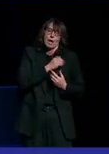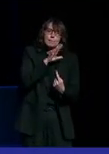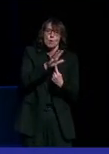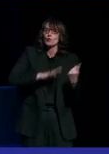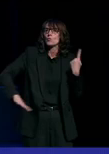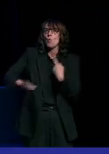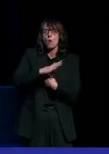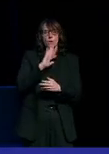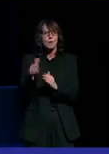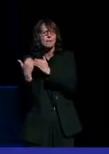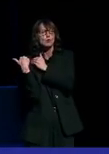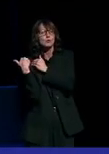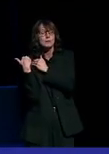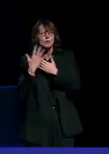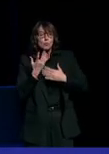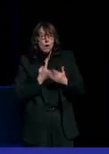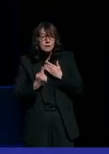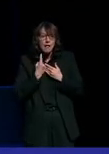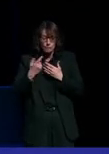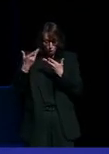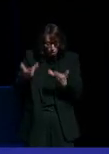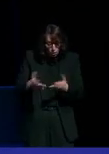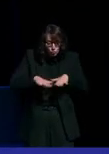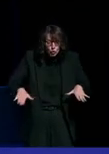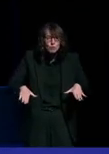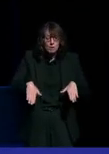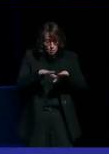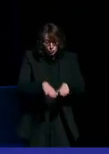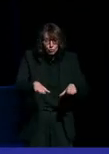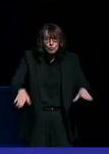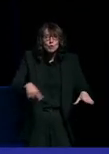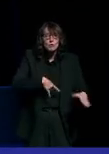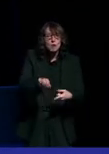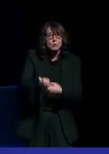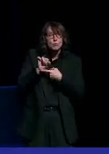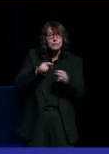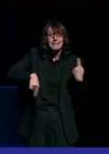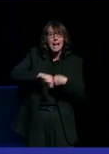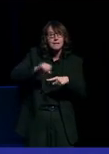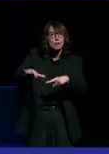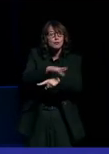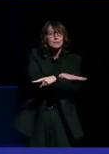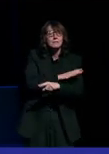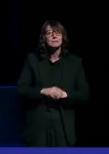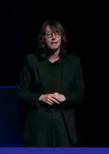we have a duty to our children and our children's children to protect them.